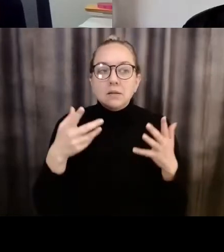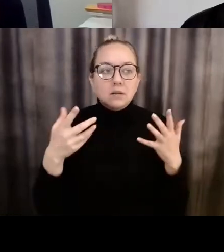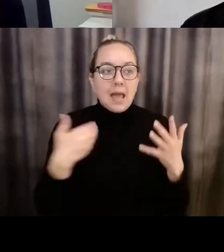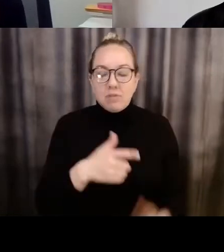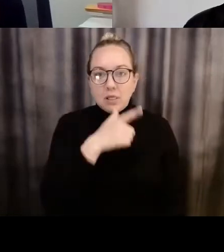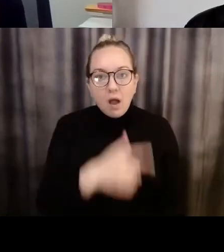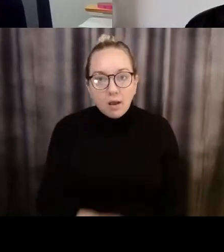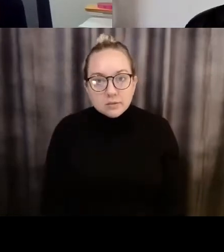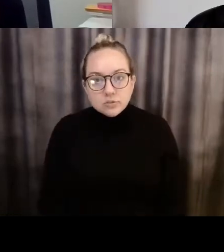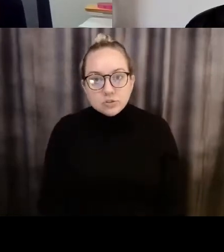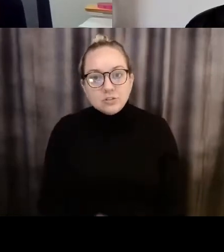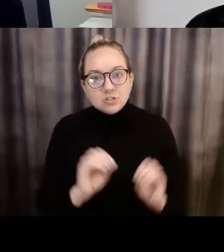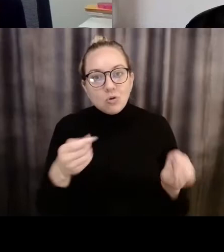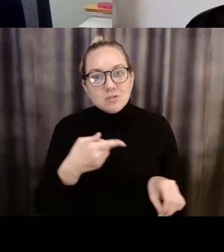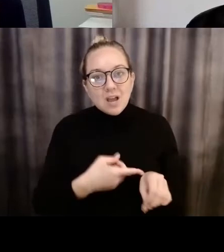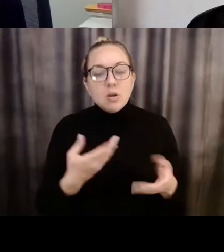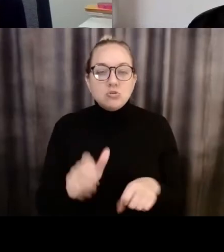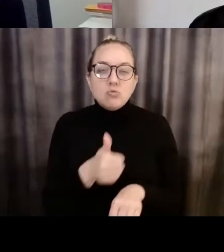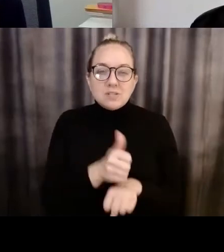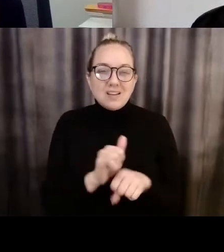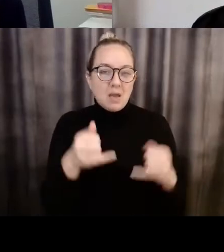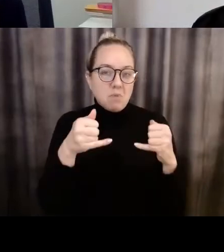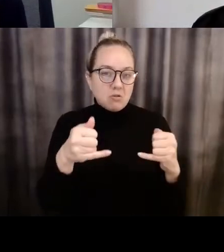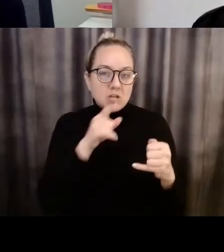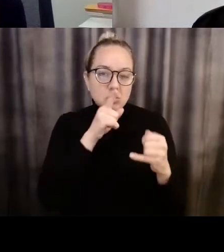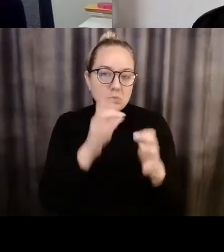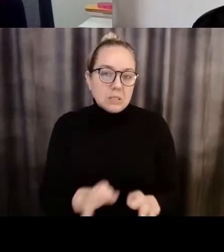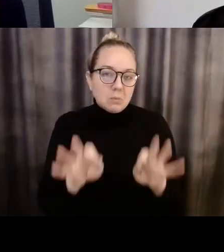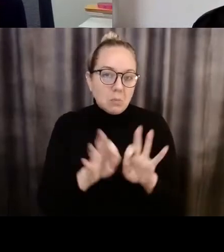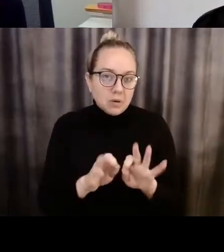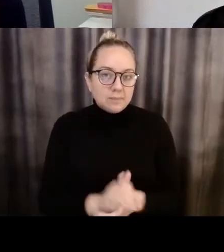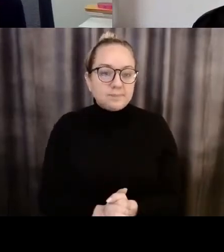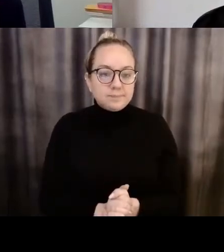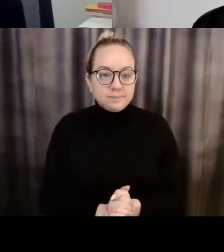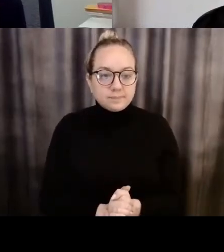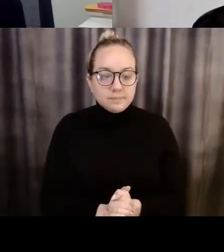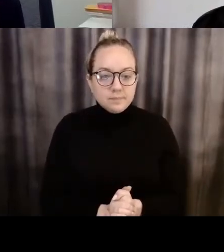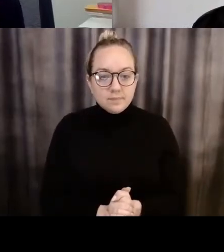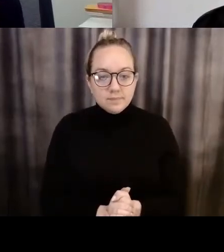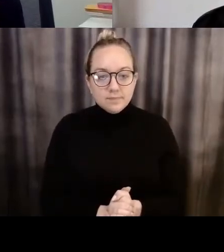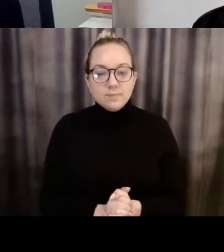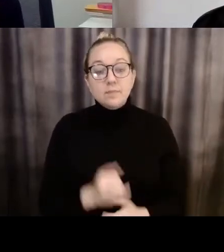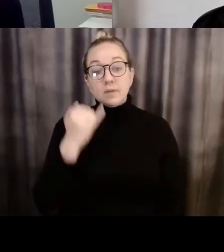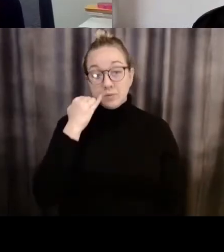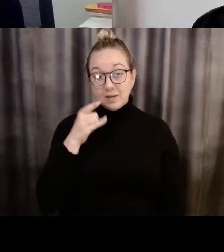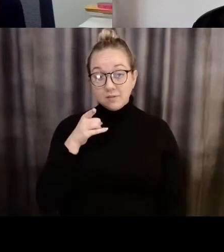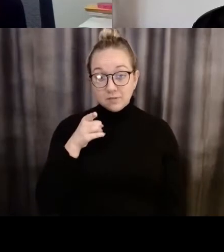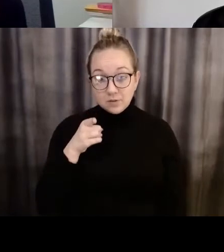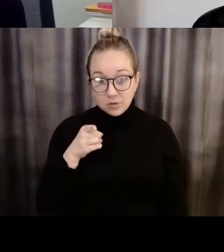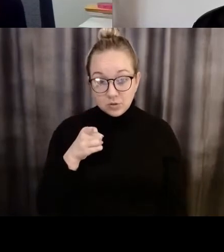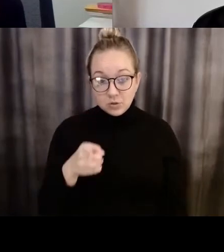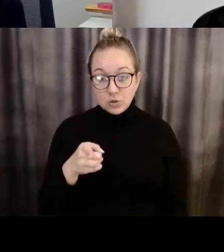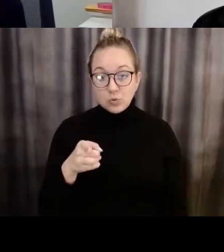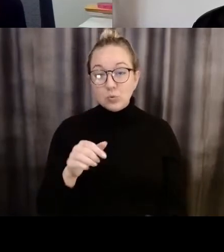lunch. And so really setting those boundaries is if you have access to and you have ownership over your schedule, putting in